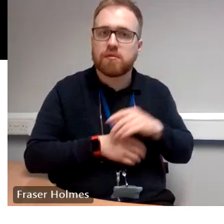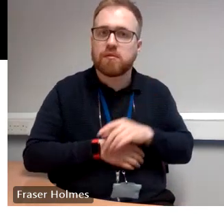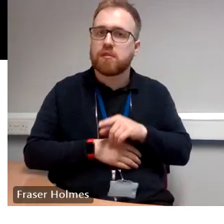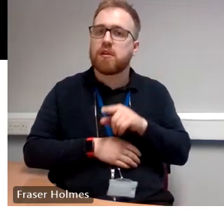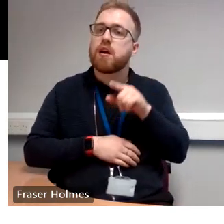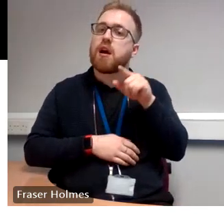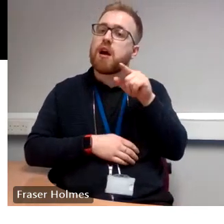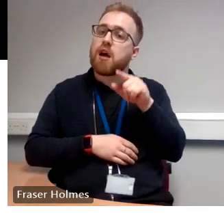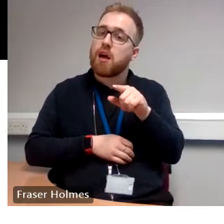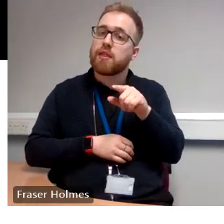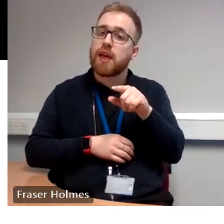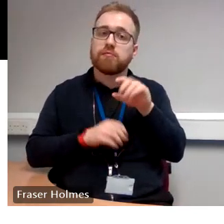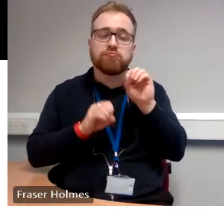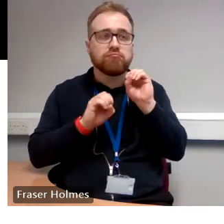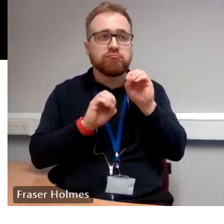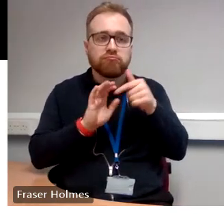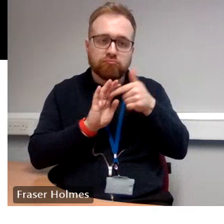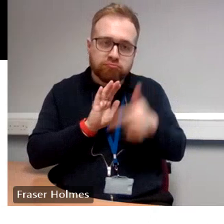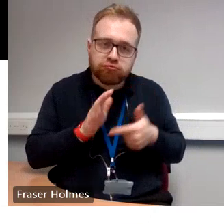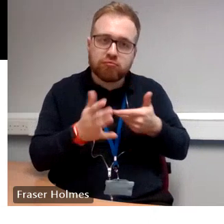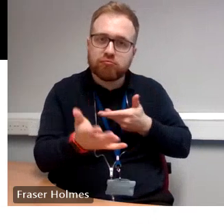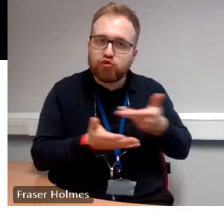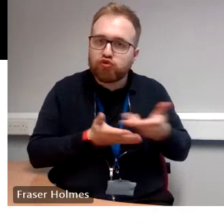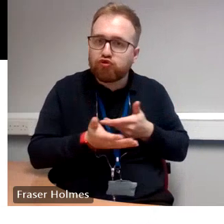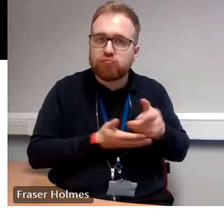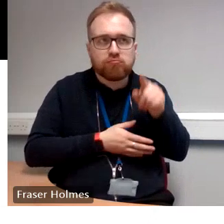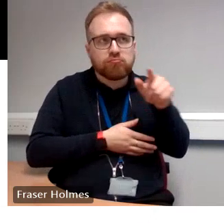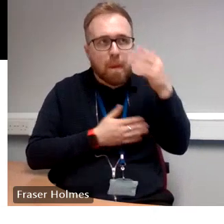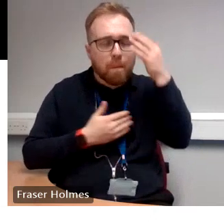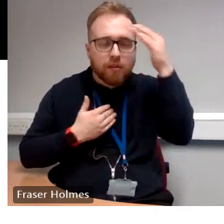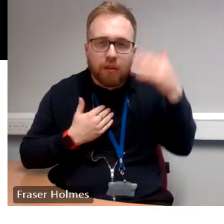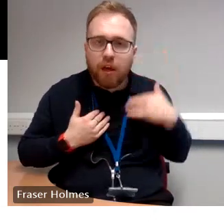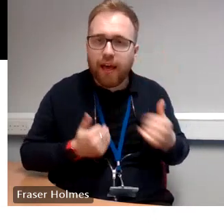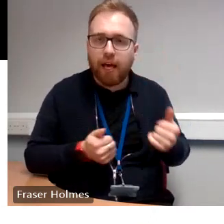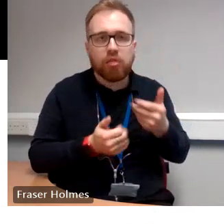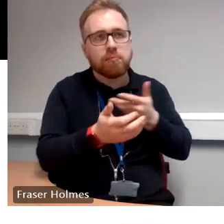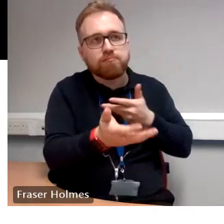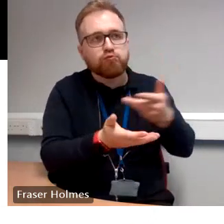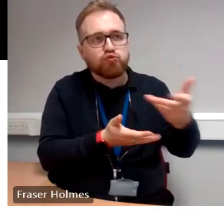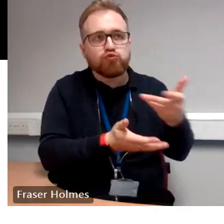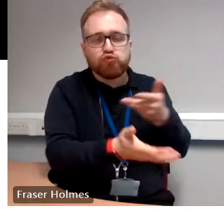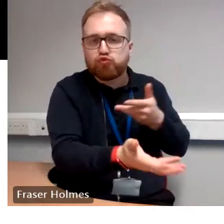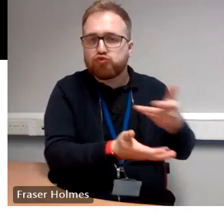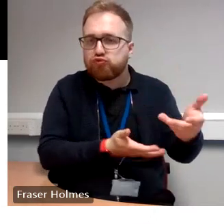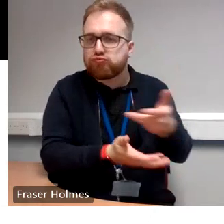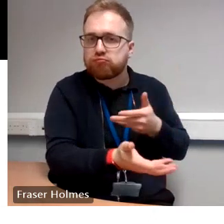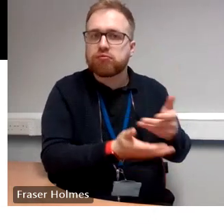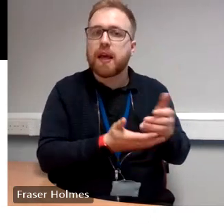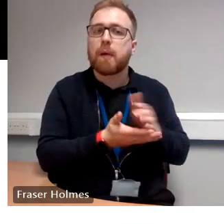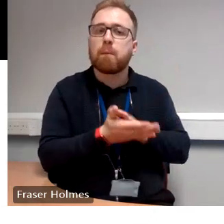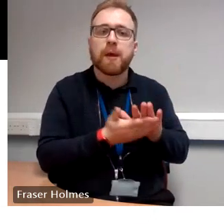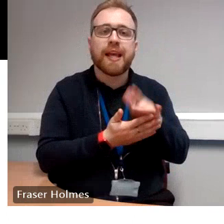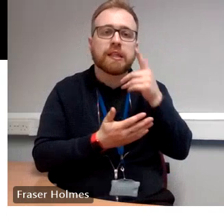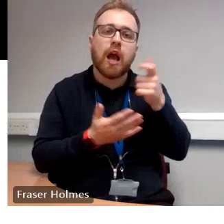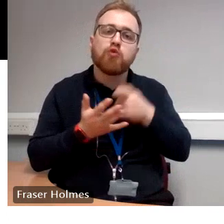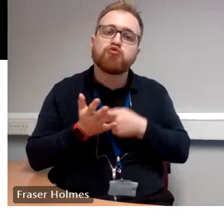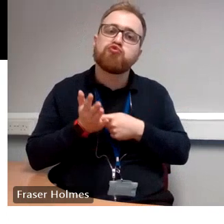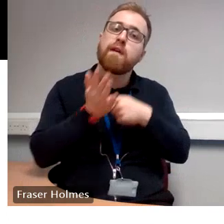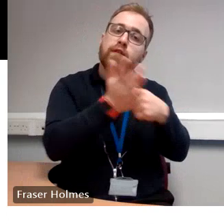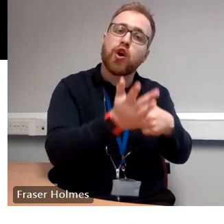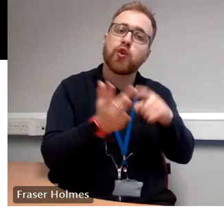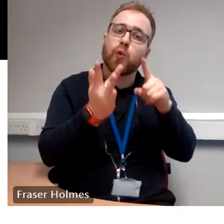to talk in more detail over the appointments around his mental health. And that allowed a referral to